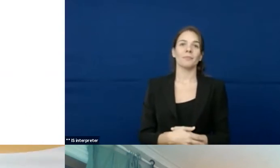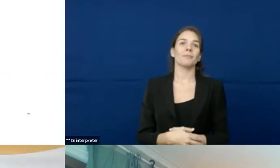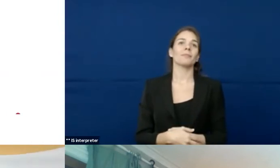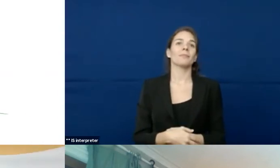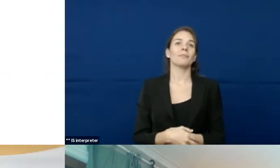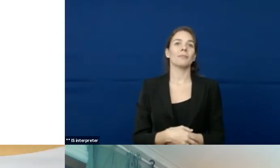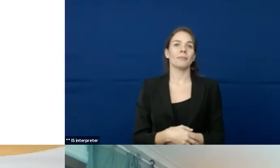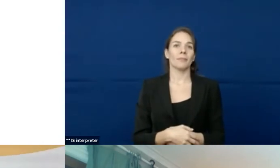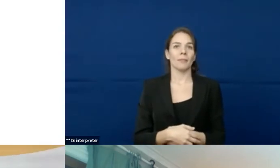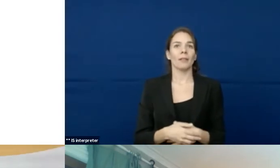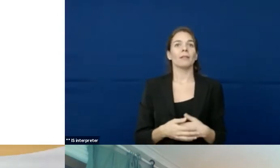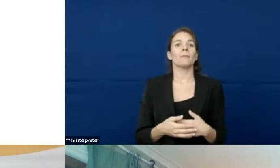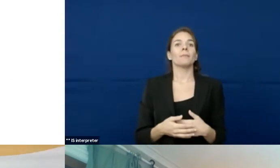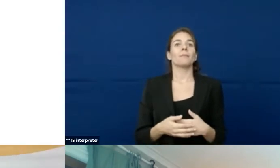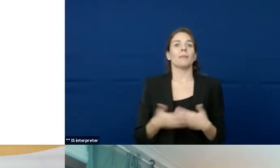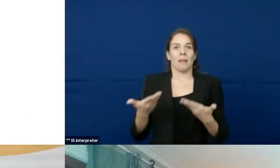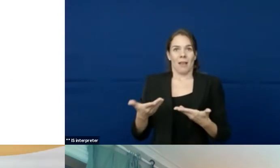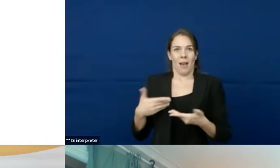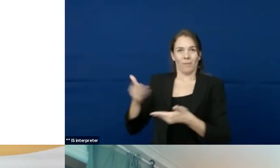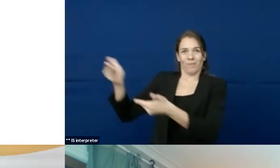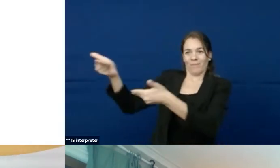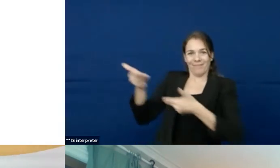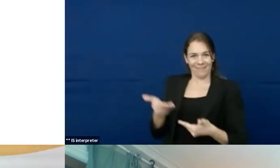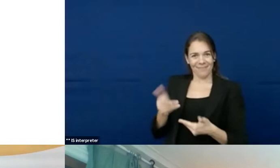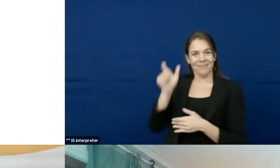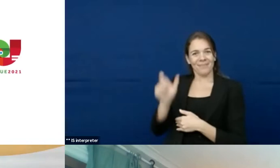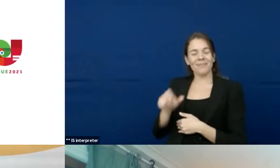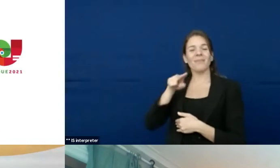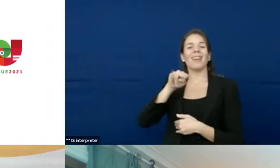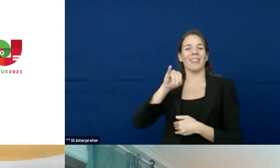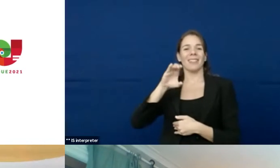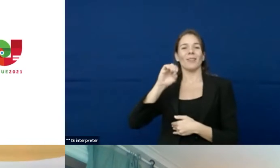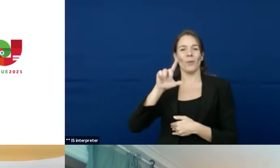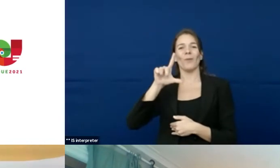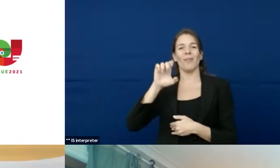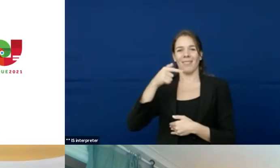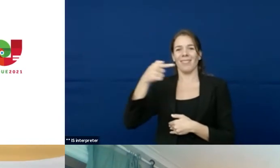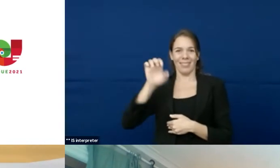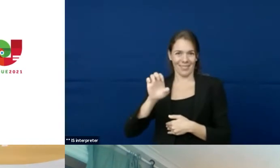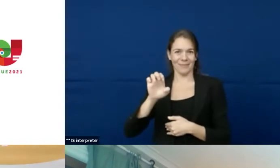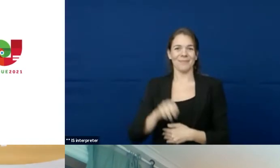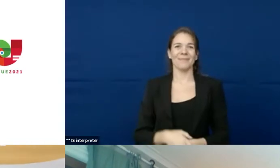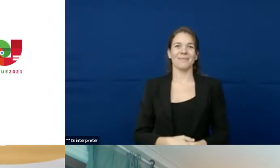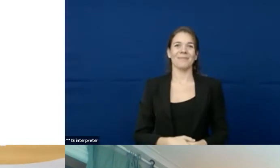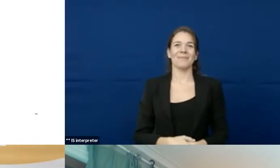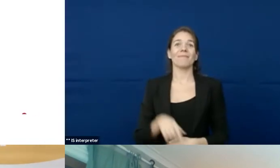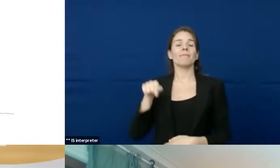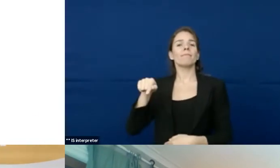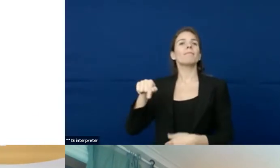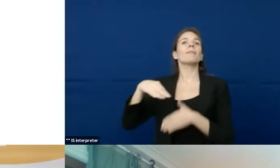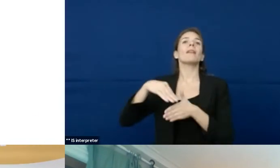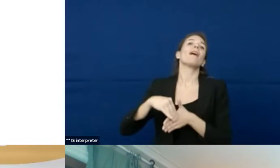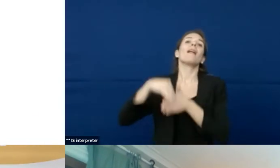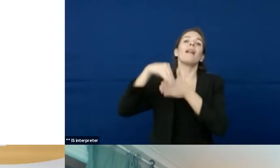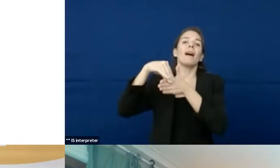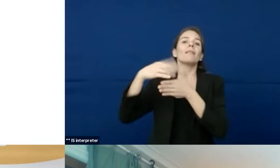Racial, and Ethnic Justice Department at the Ford Foundation, who's another Action Coalition